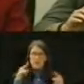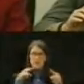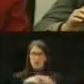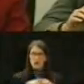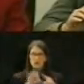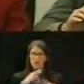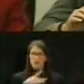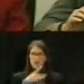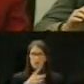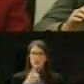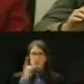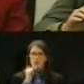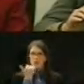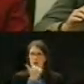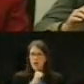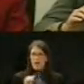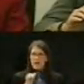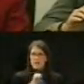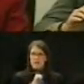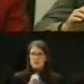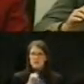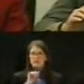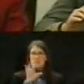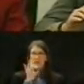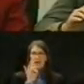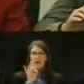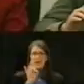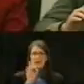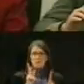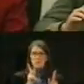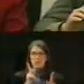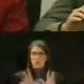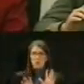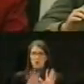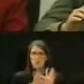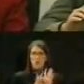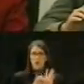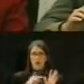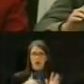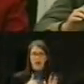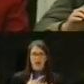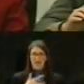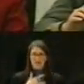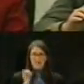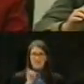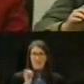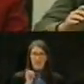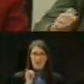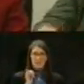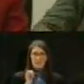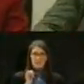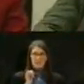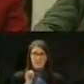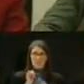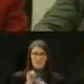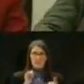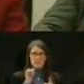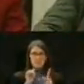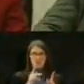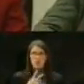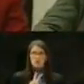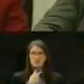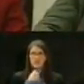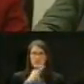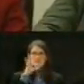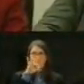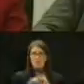appointed? I feel like it puts these folks at a catch-22 if they vote yes for it, they're voting to